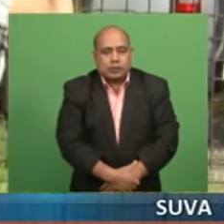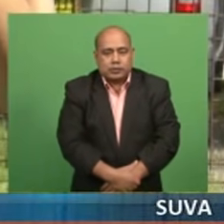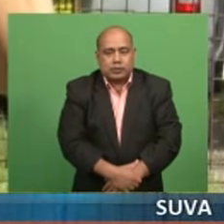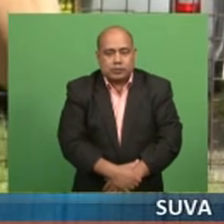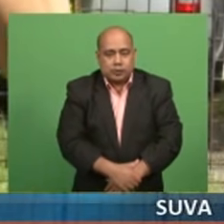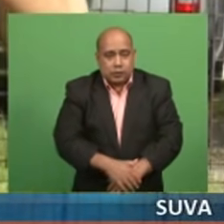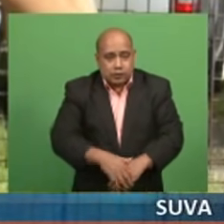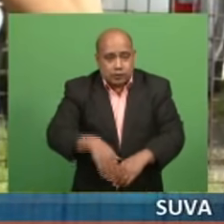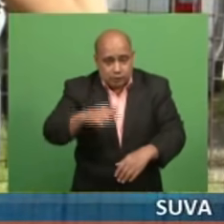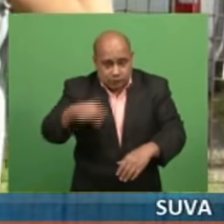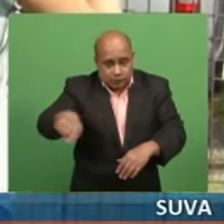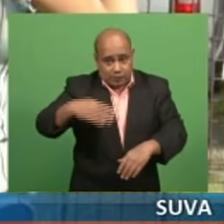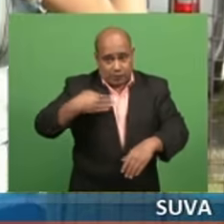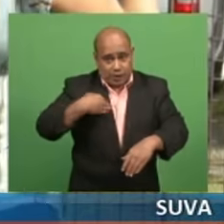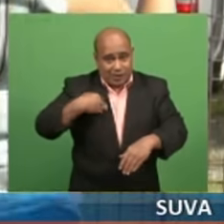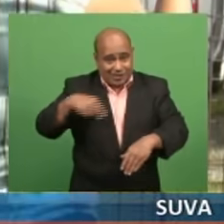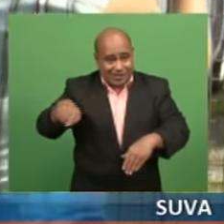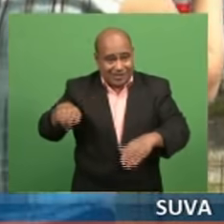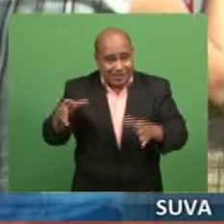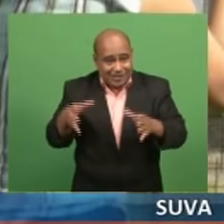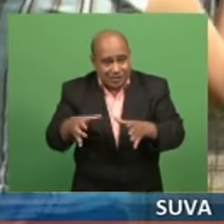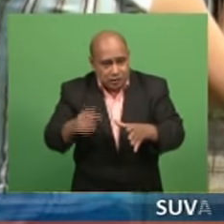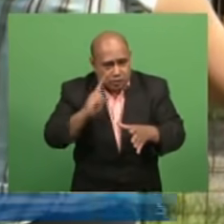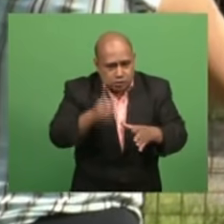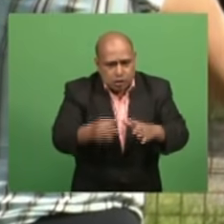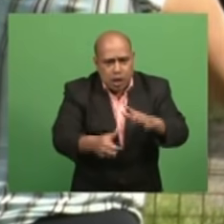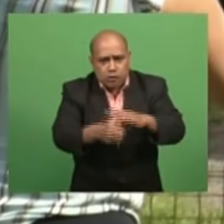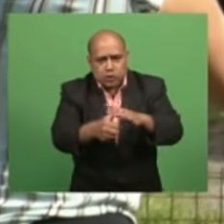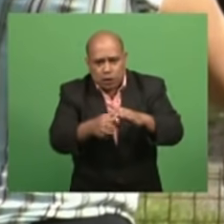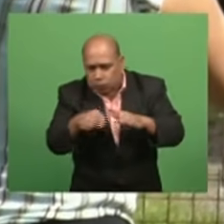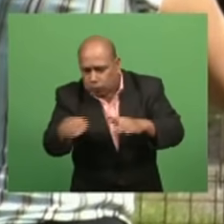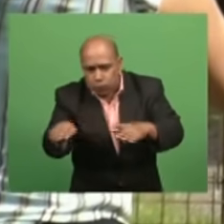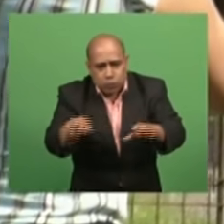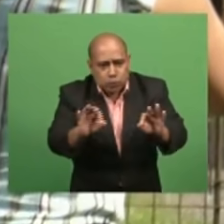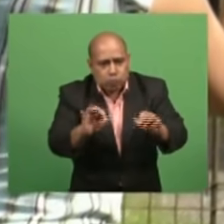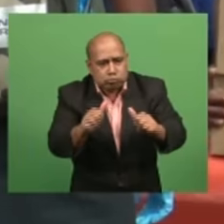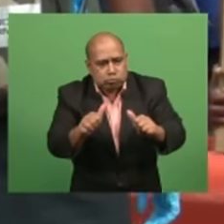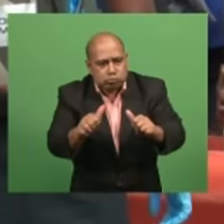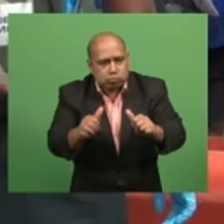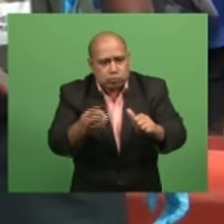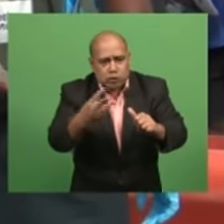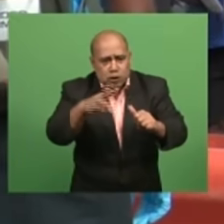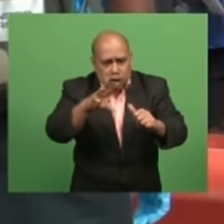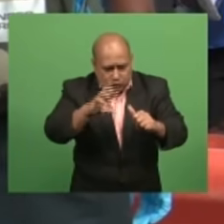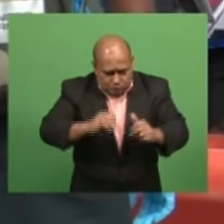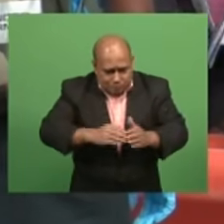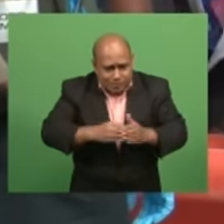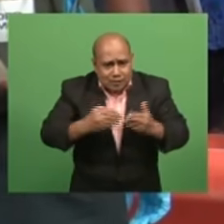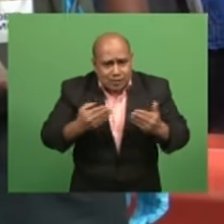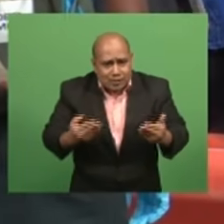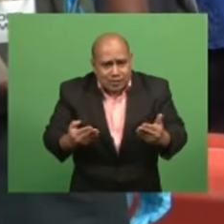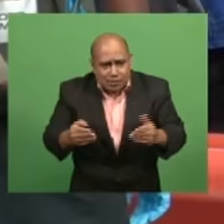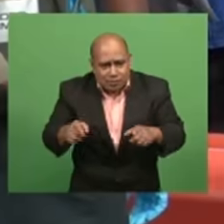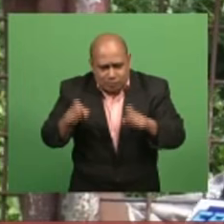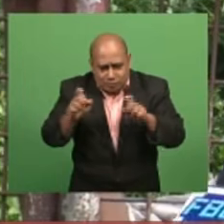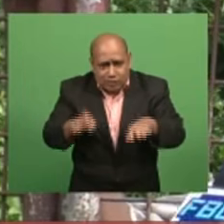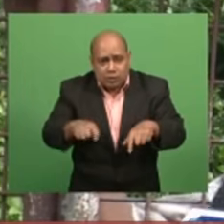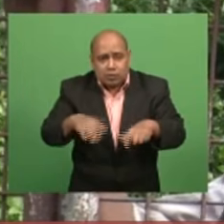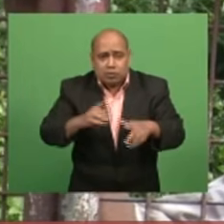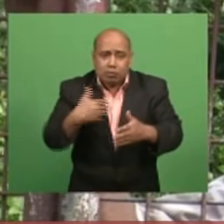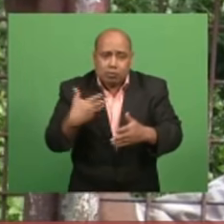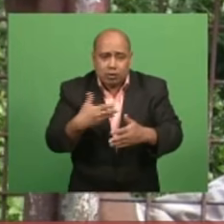who have had no access to the outside for almost 20 days now, and their food rations were also running low.